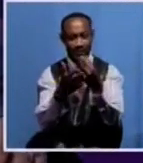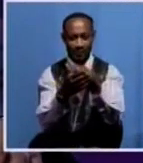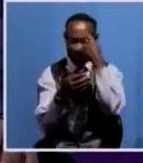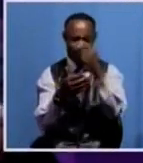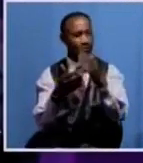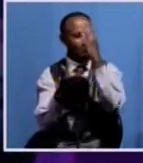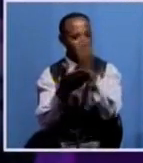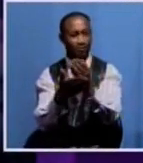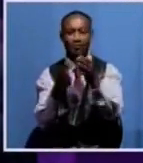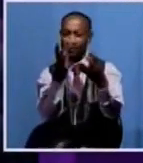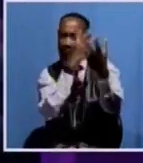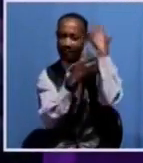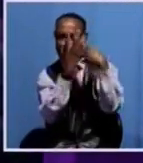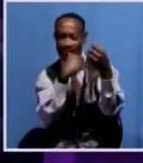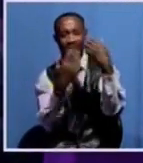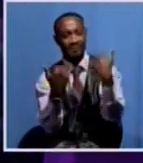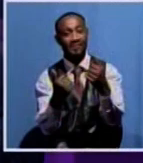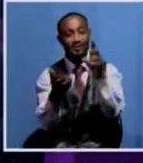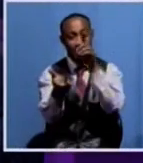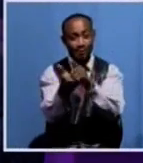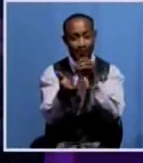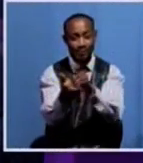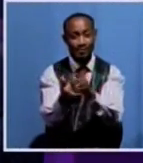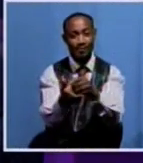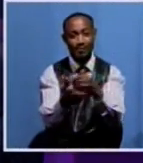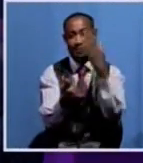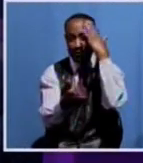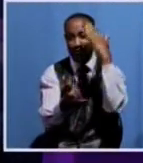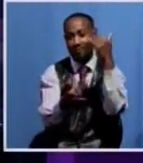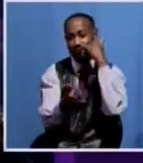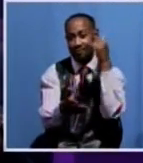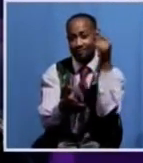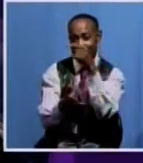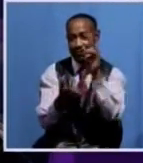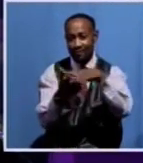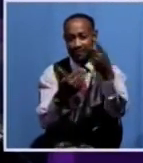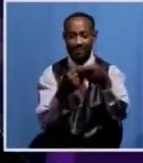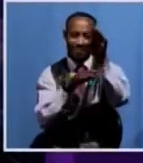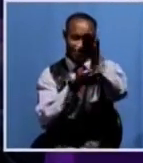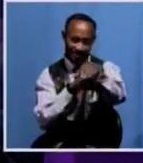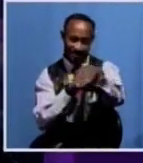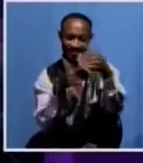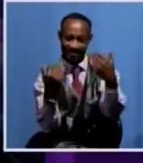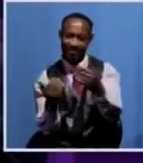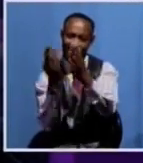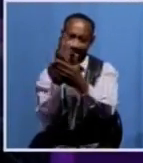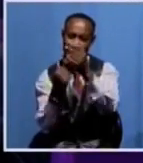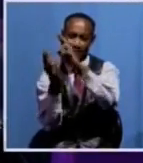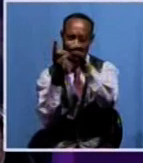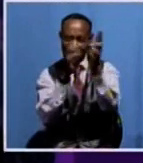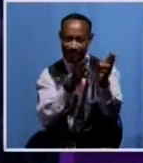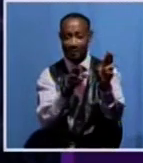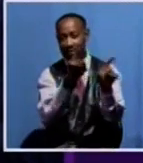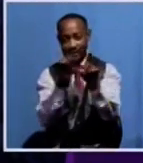of domestic arrears. Well, Dr. Ngandu is on the program with me this evening to try and answer some of the questions as